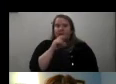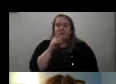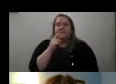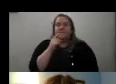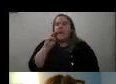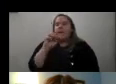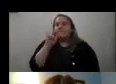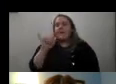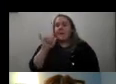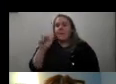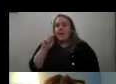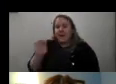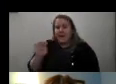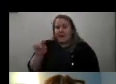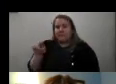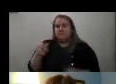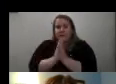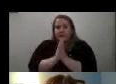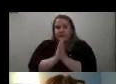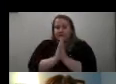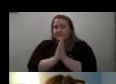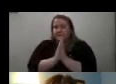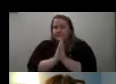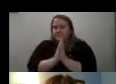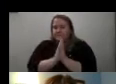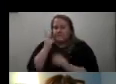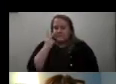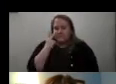Marianne was asking, let me see, I'm sorry.